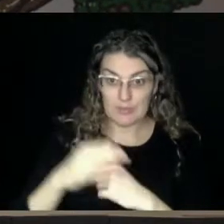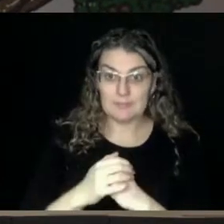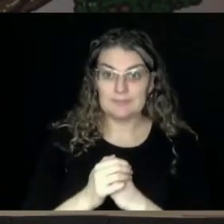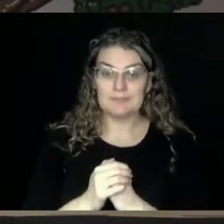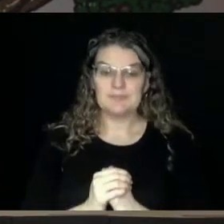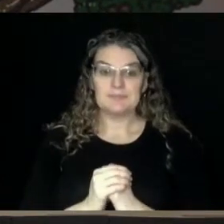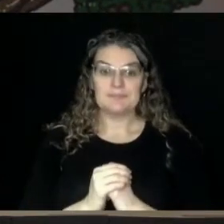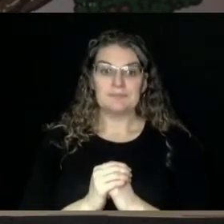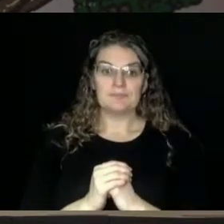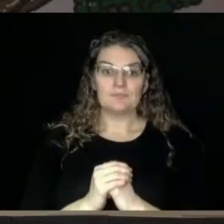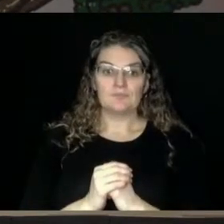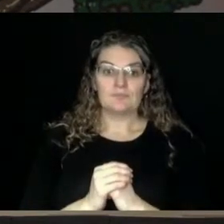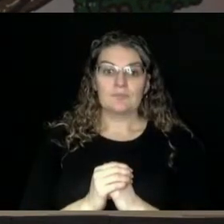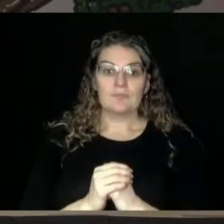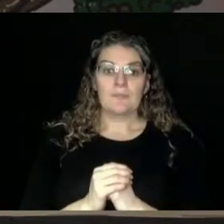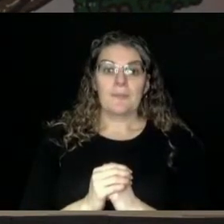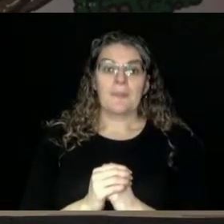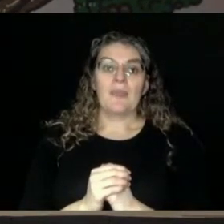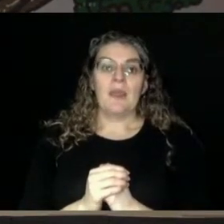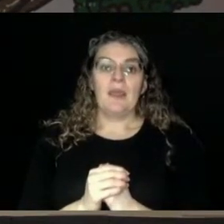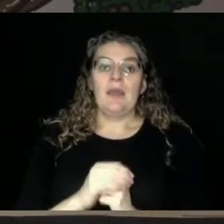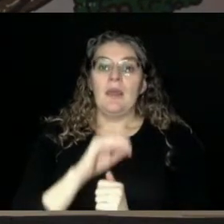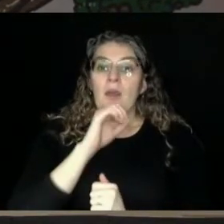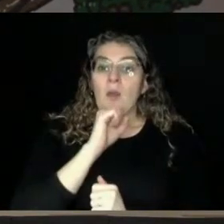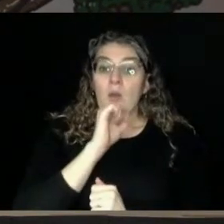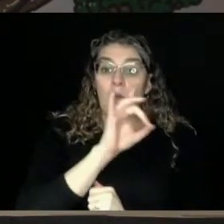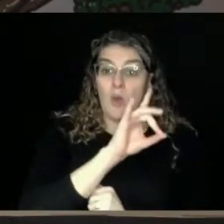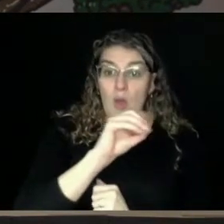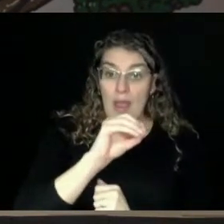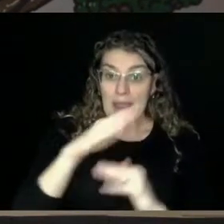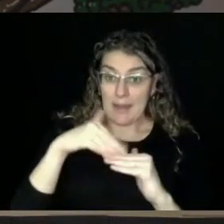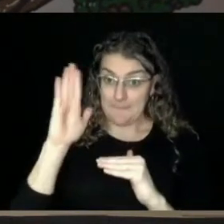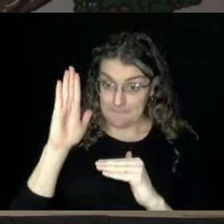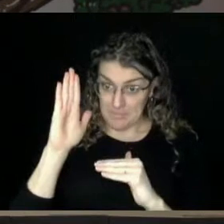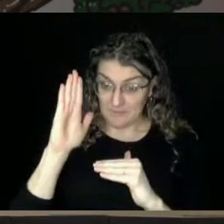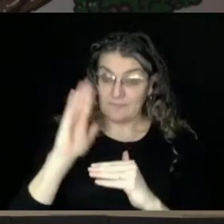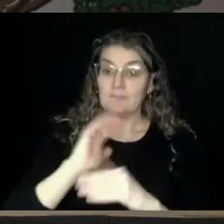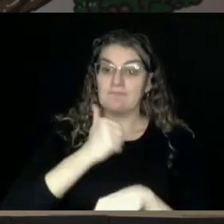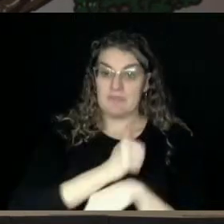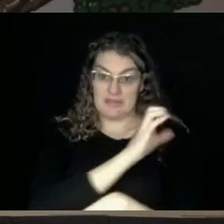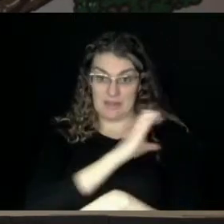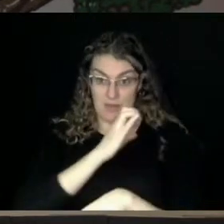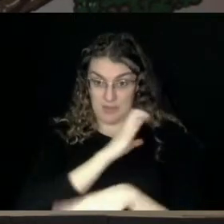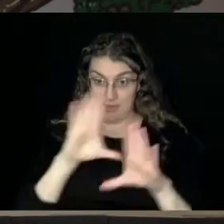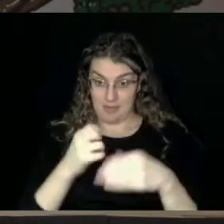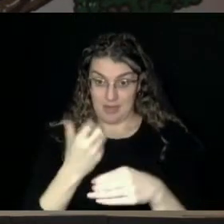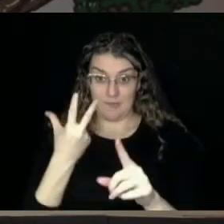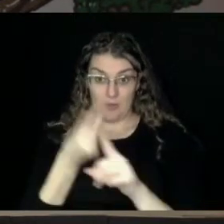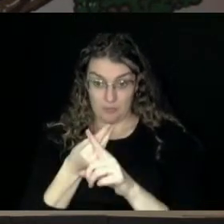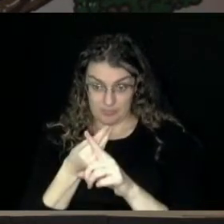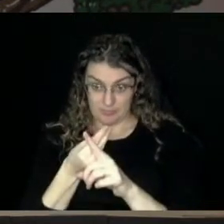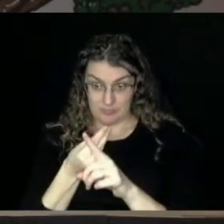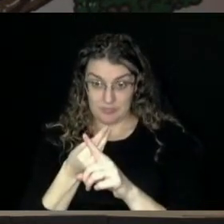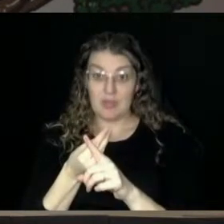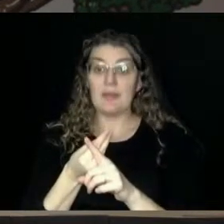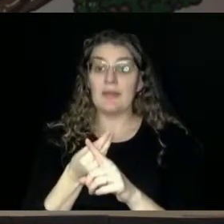We continue to book patients aged 80 and over for upcoming vaccination clinics, and so far,